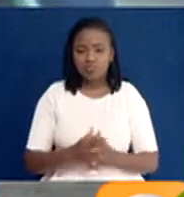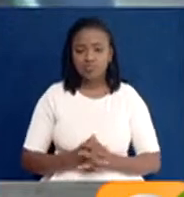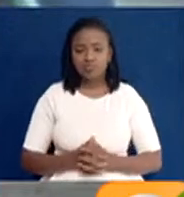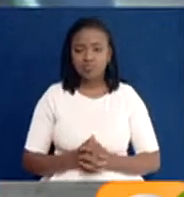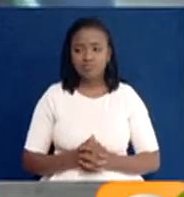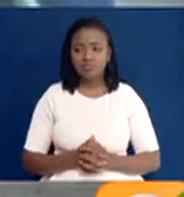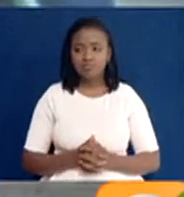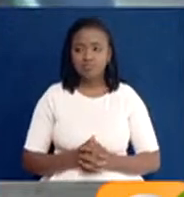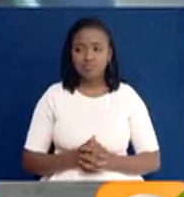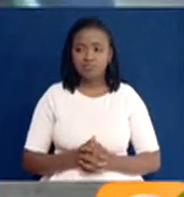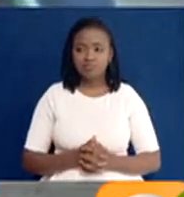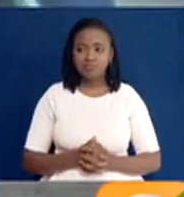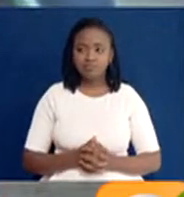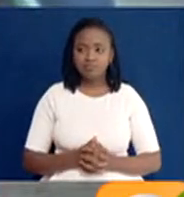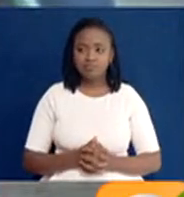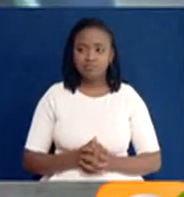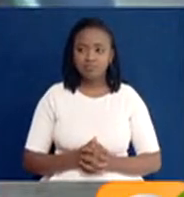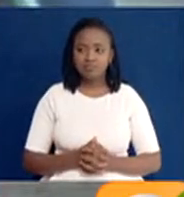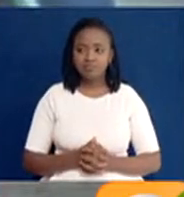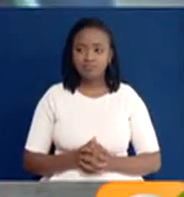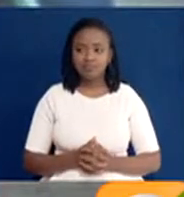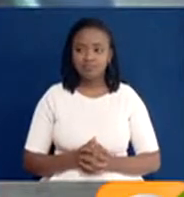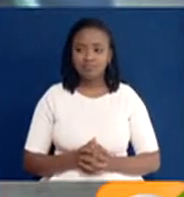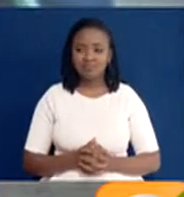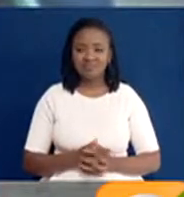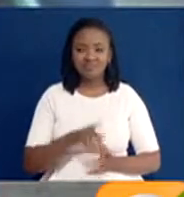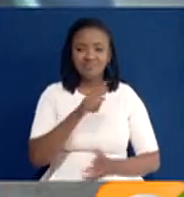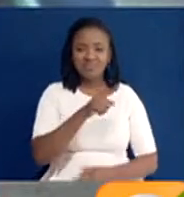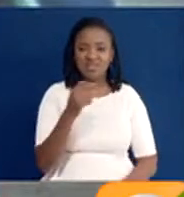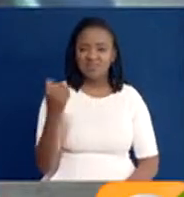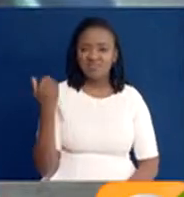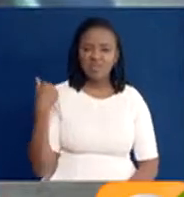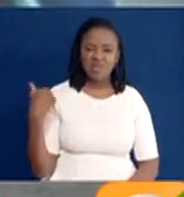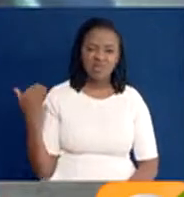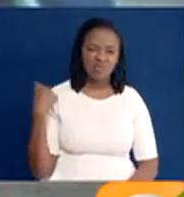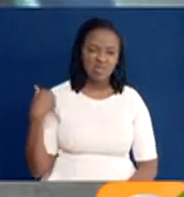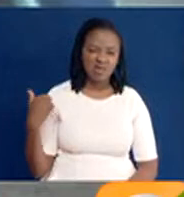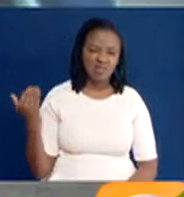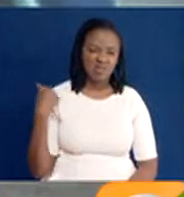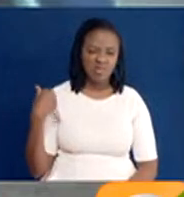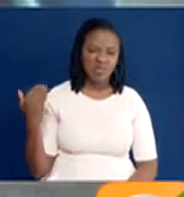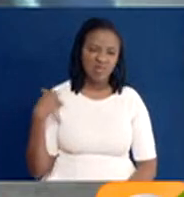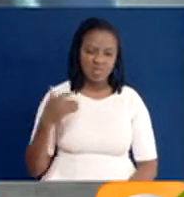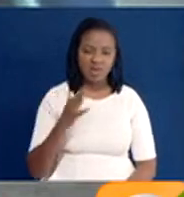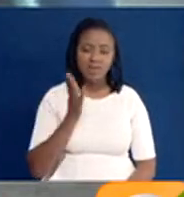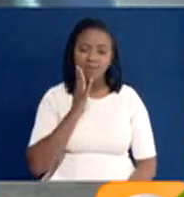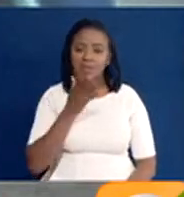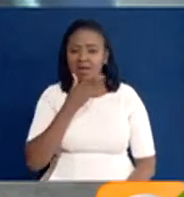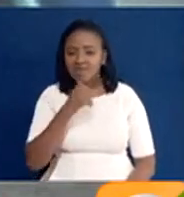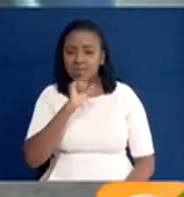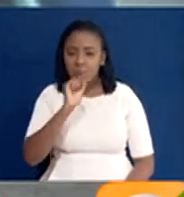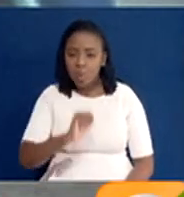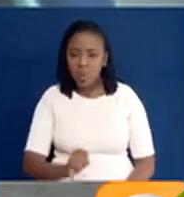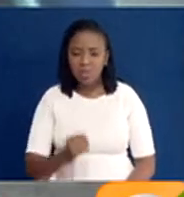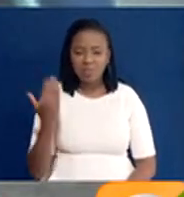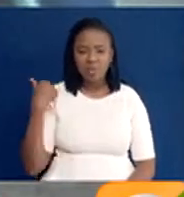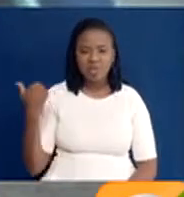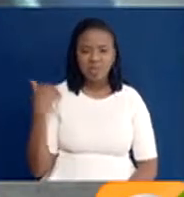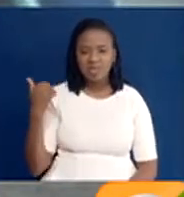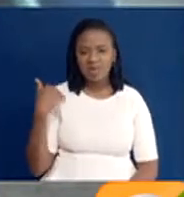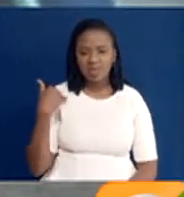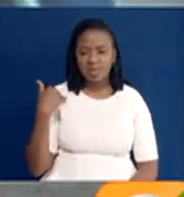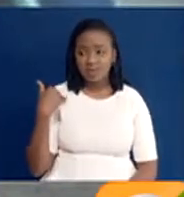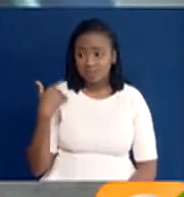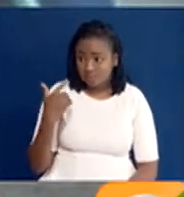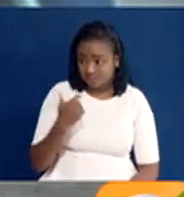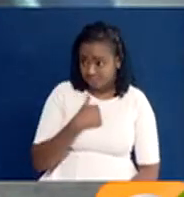That's what our elderly parents and grandparents have become. Wanaotusumbua. They have become a burden and are forced to look for affection and care